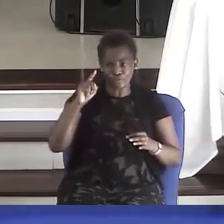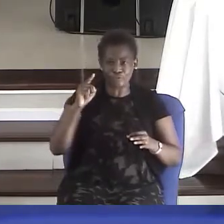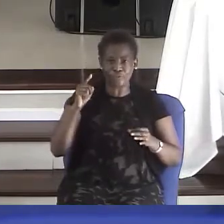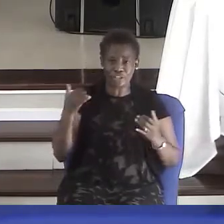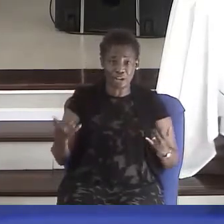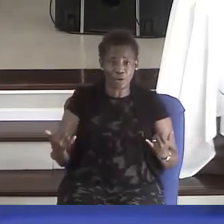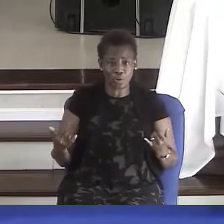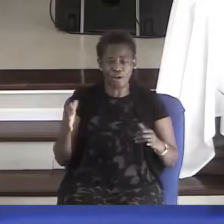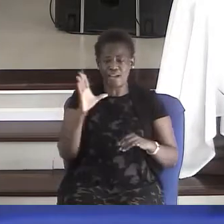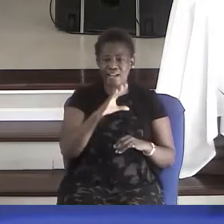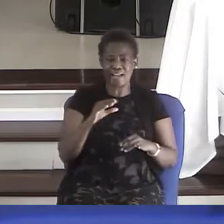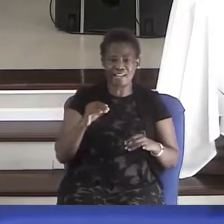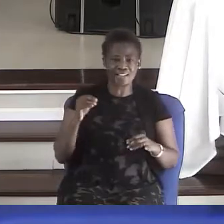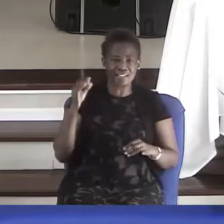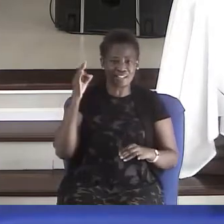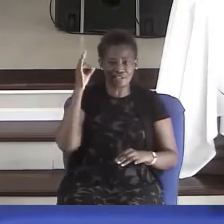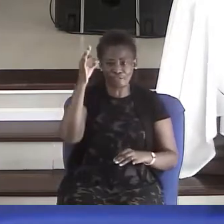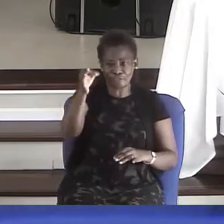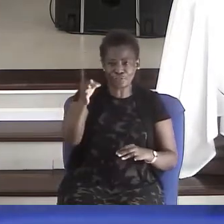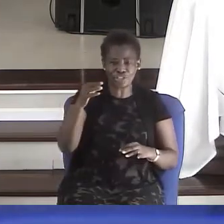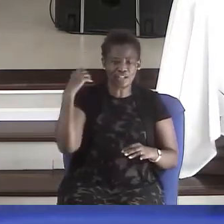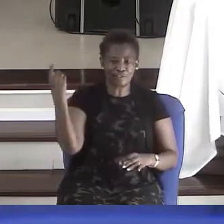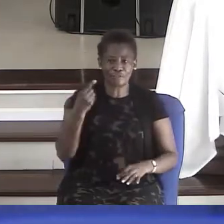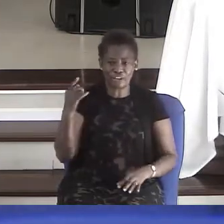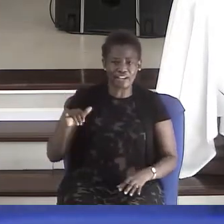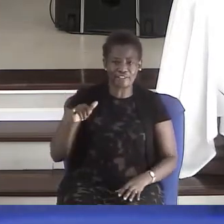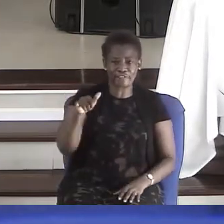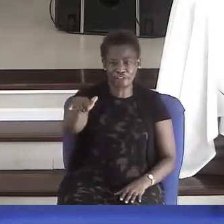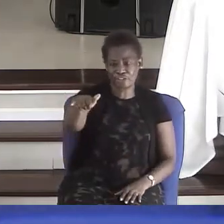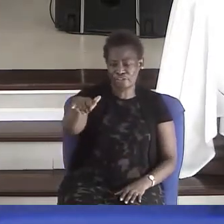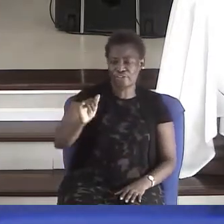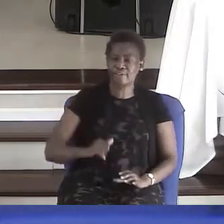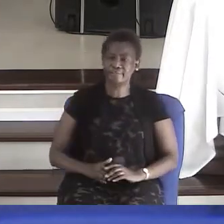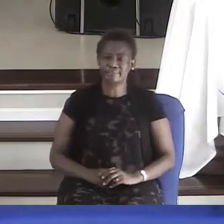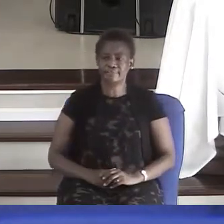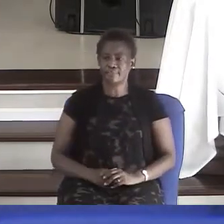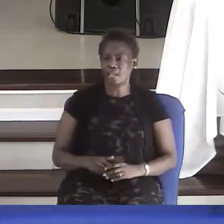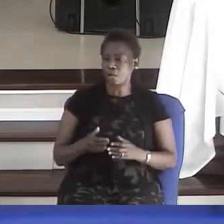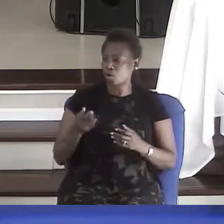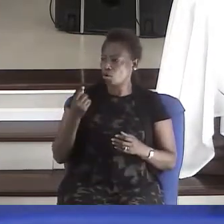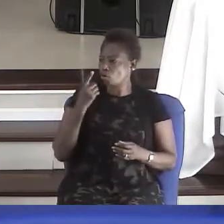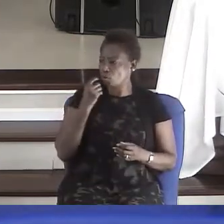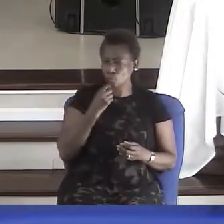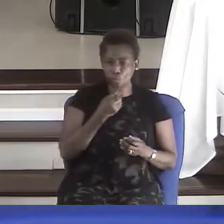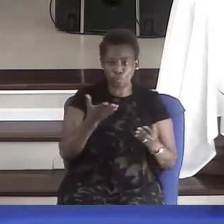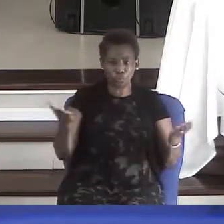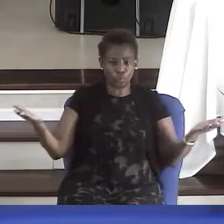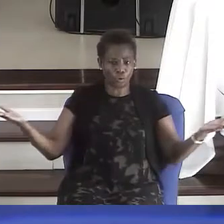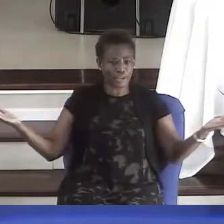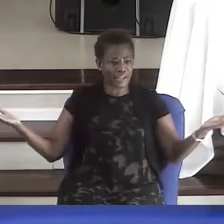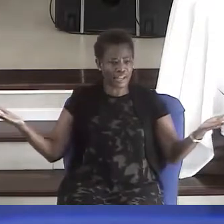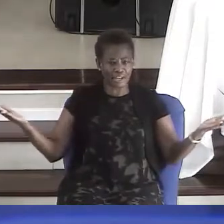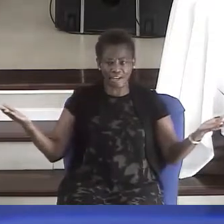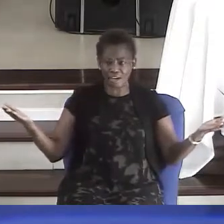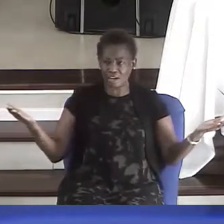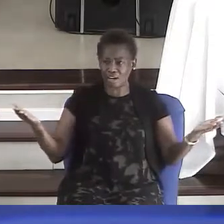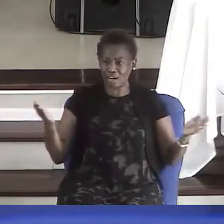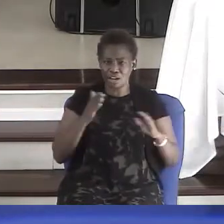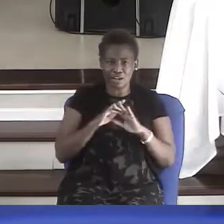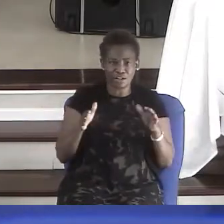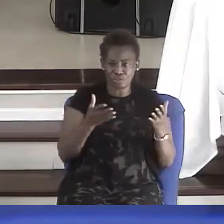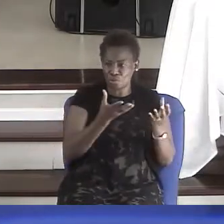Yes. Who in here doesn't want something that is secure? Who in here doesn't want to know that